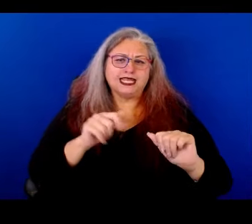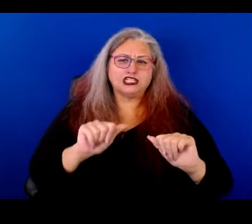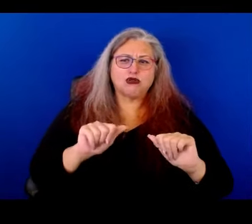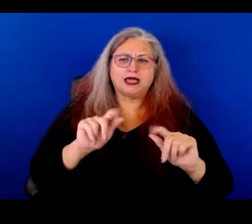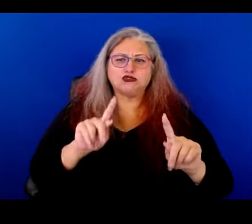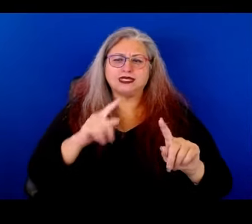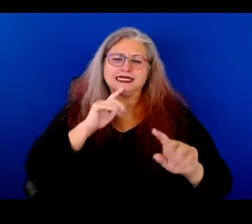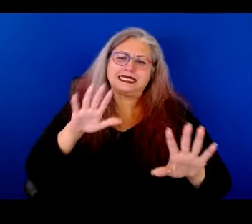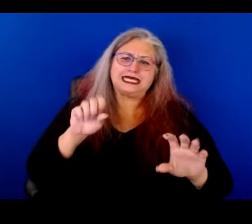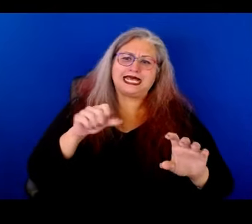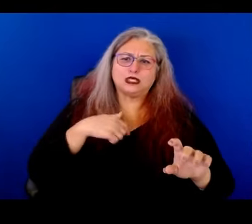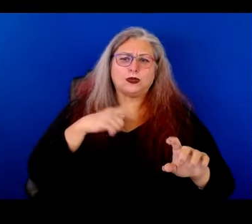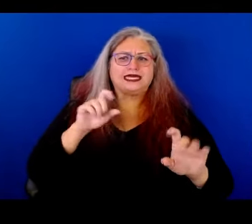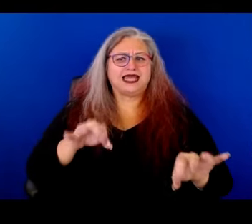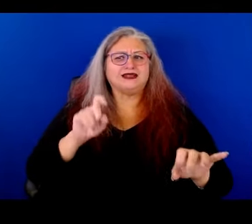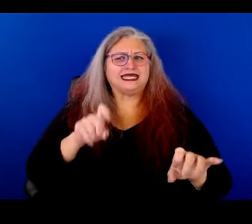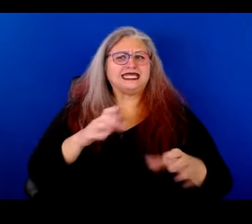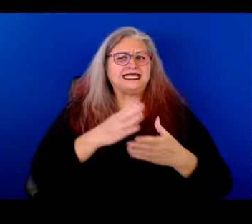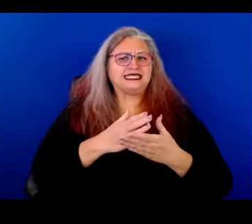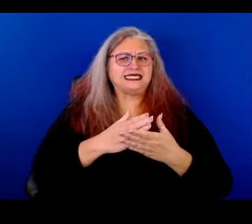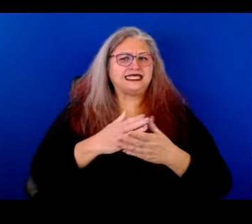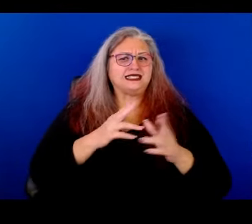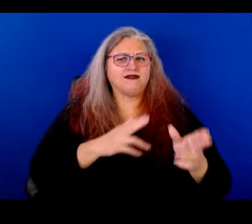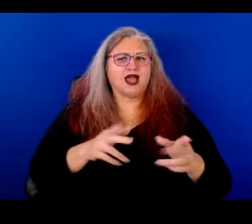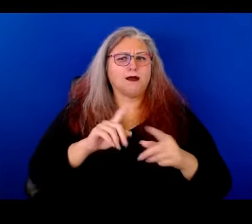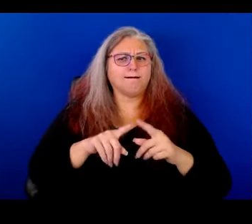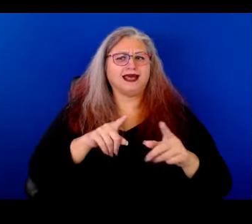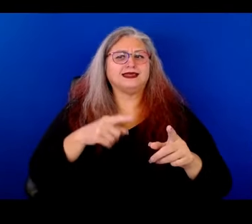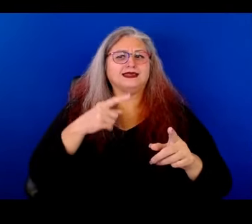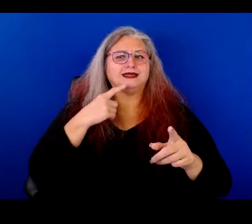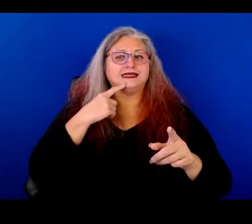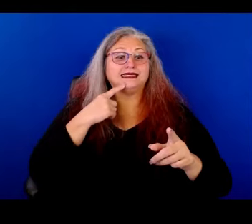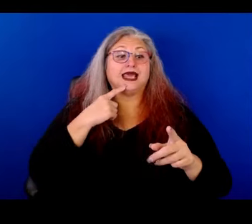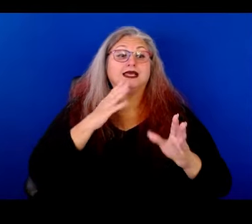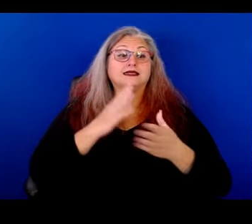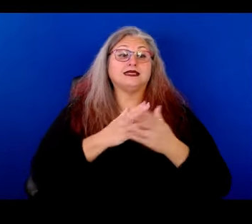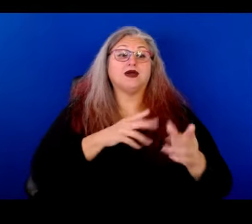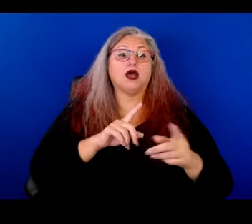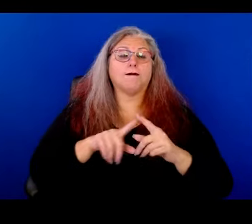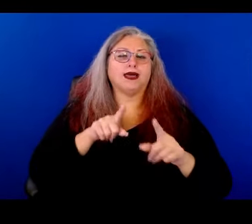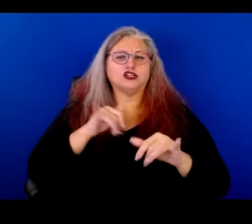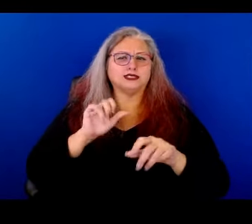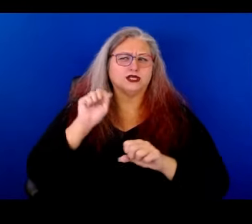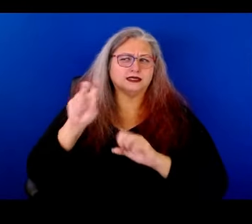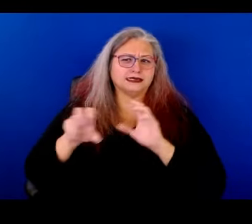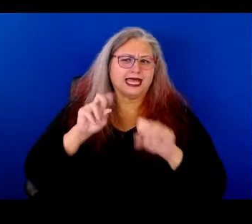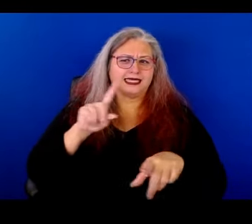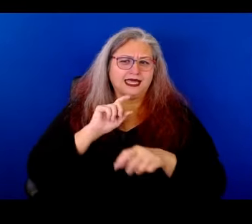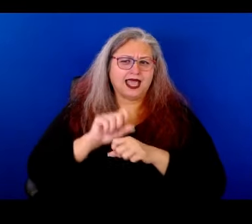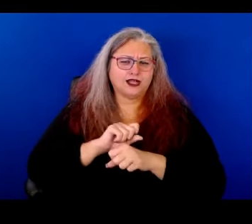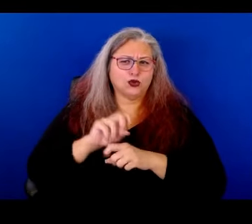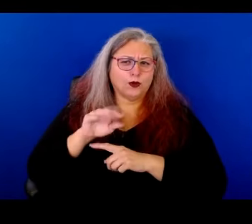some people are trying to say, yeah, we definitely need a ceasefire. But they're starting to say ceasefire while sending the